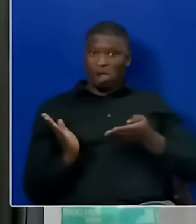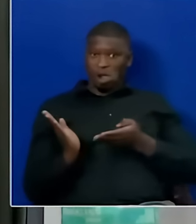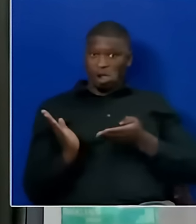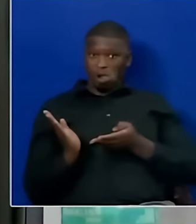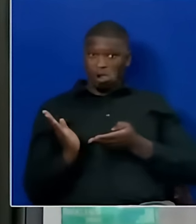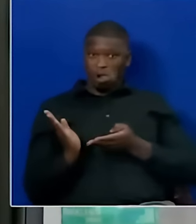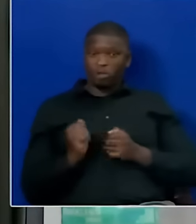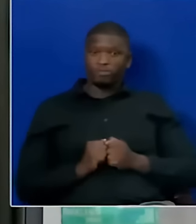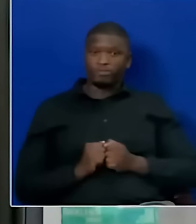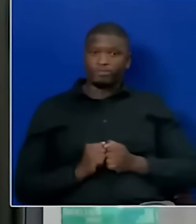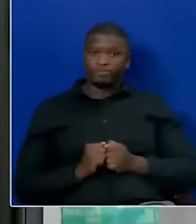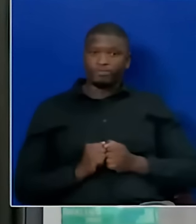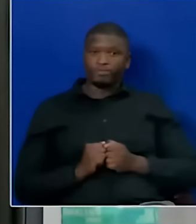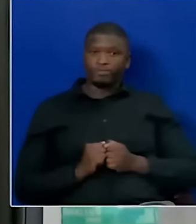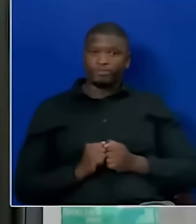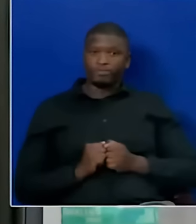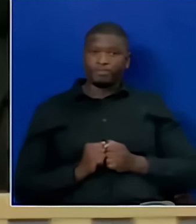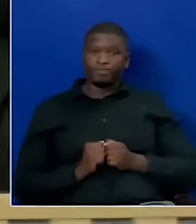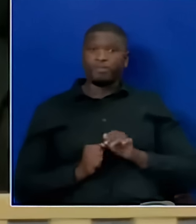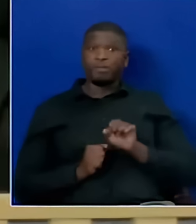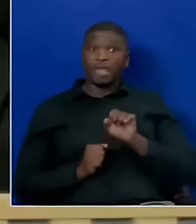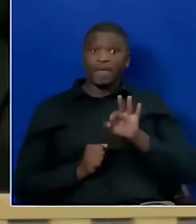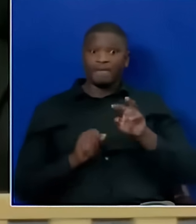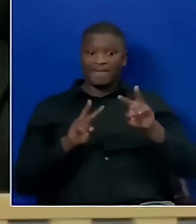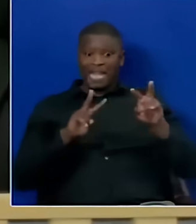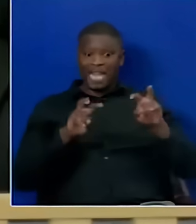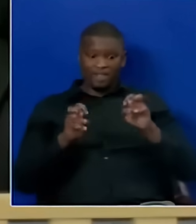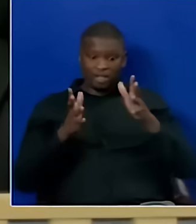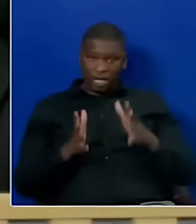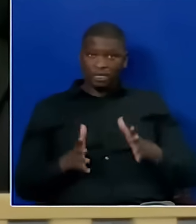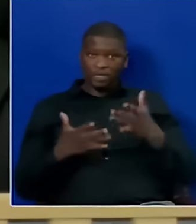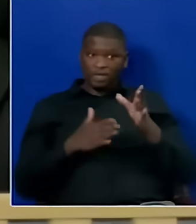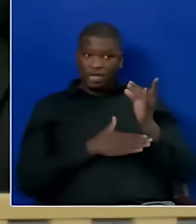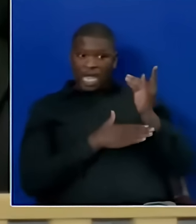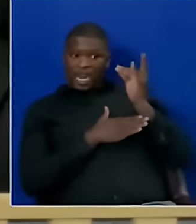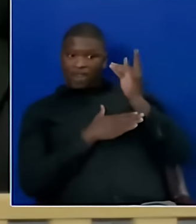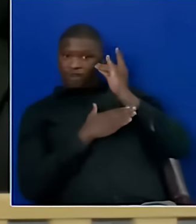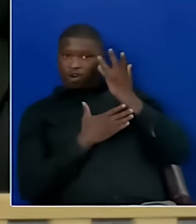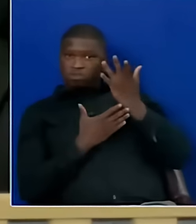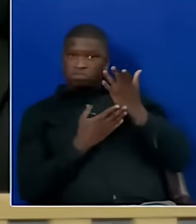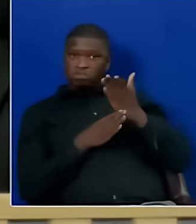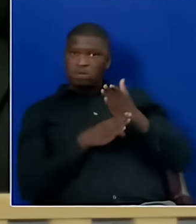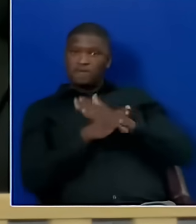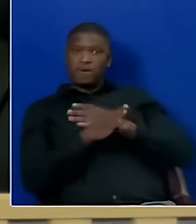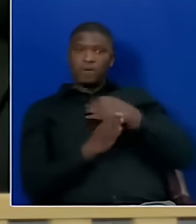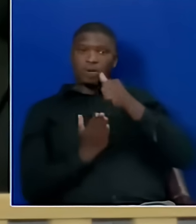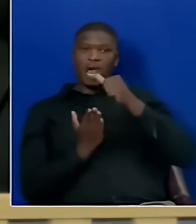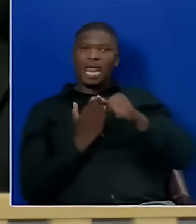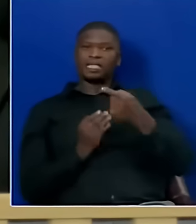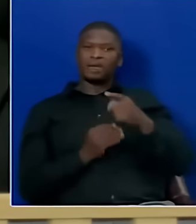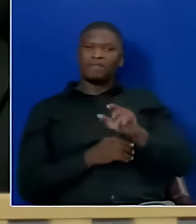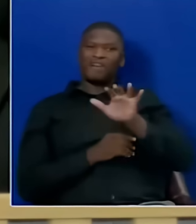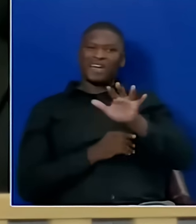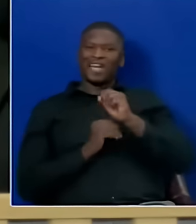Accordingly, if the investigators were informed by anyone prior to Prosecutor Kusia's letter of 5 August 2024 that